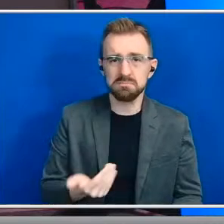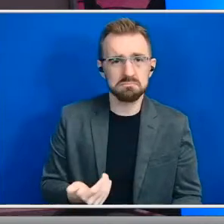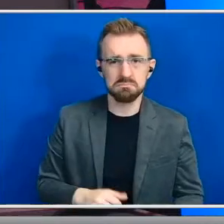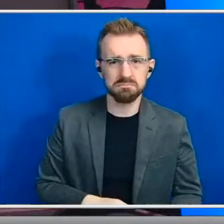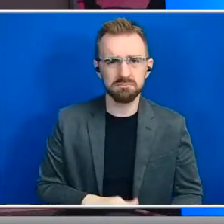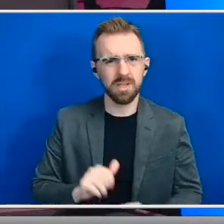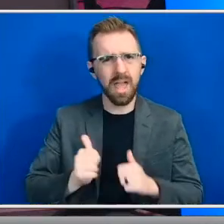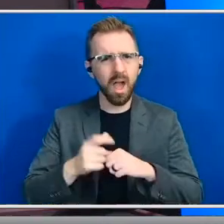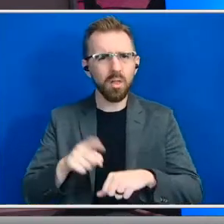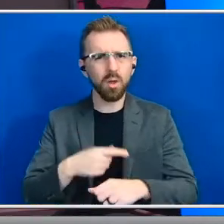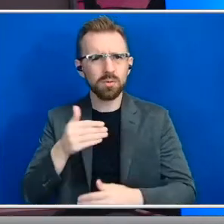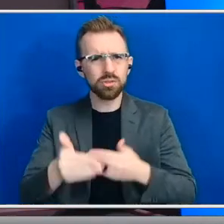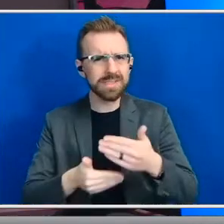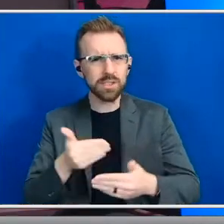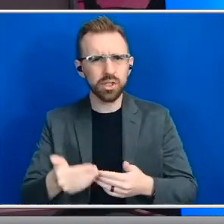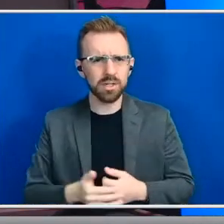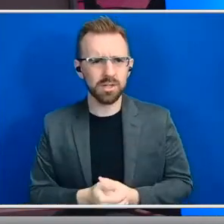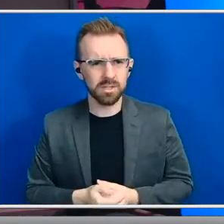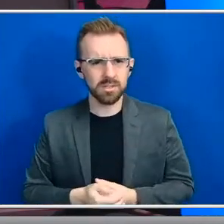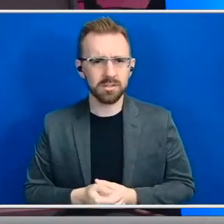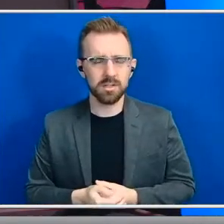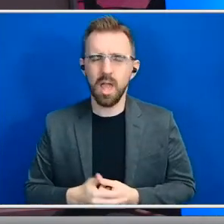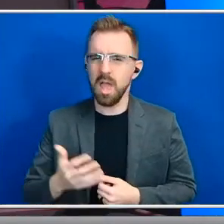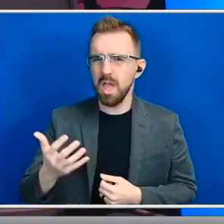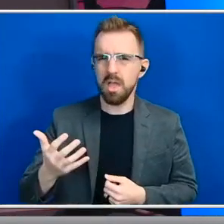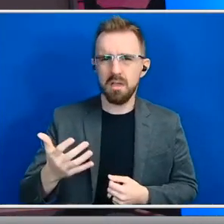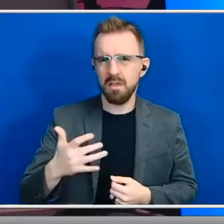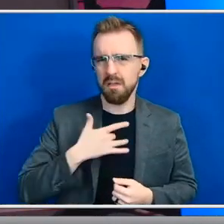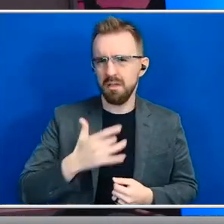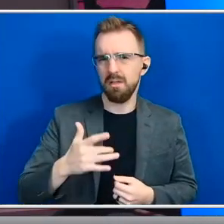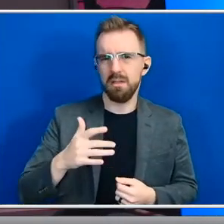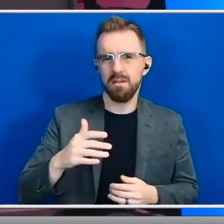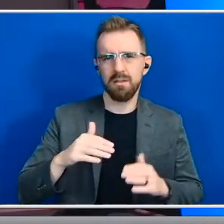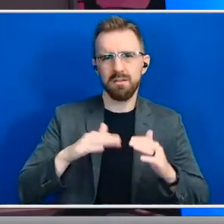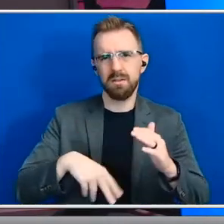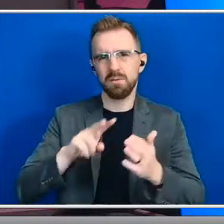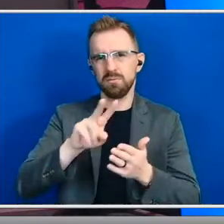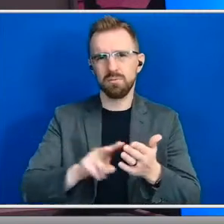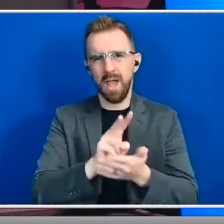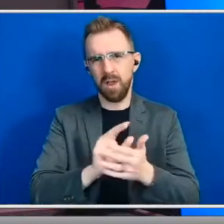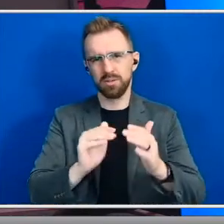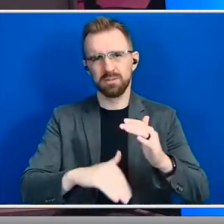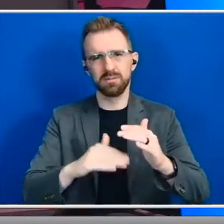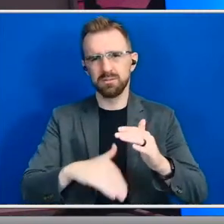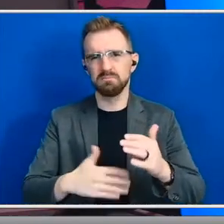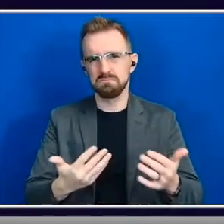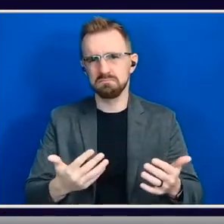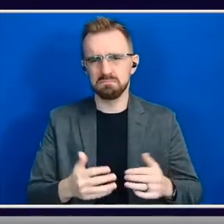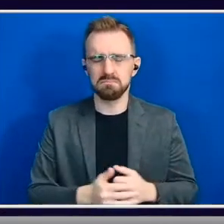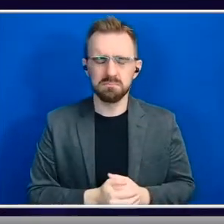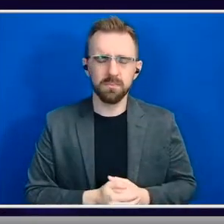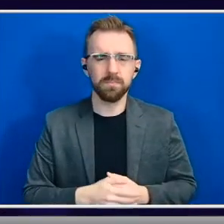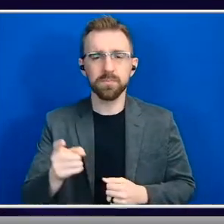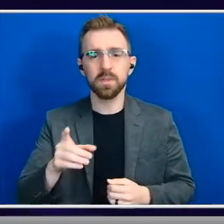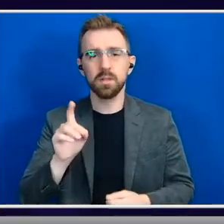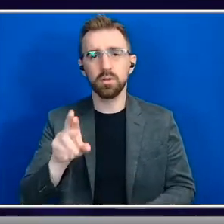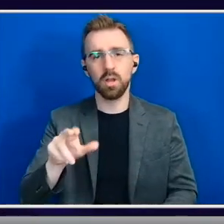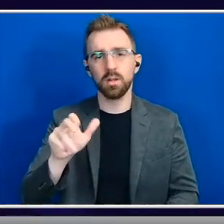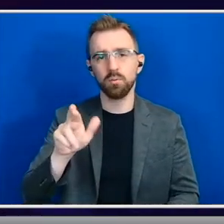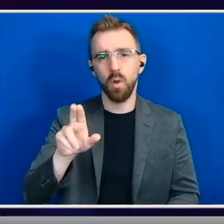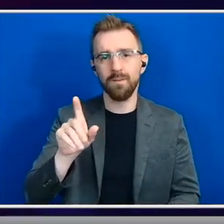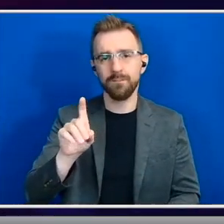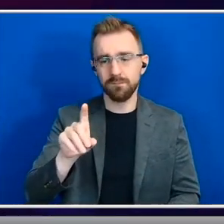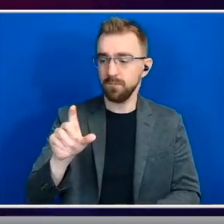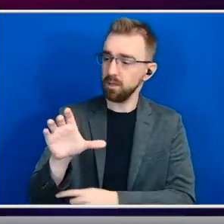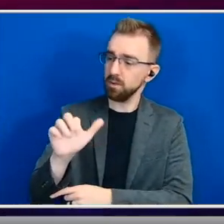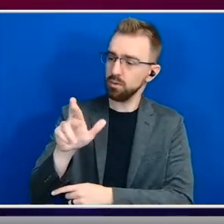procedure? It usually takes a little under 2 hours. Okay. Yeah. And then Dr. Crawford, after that second surgery was performed by